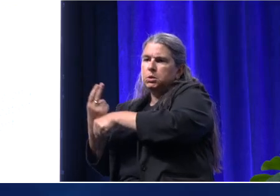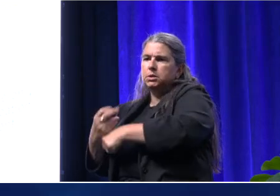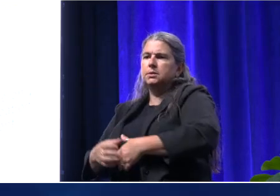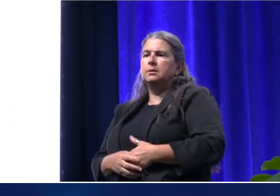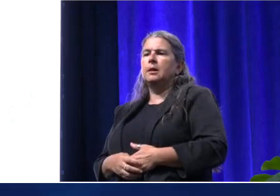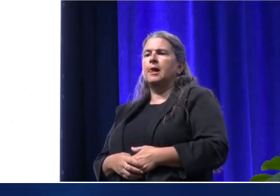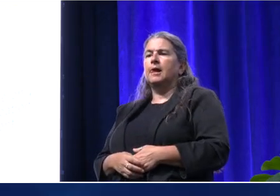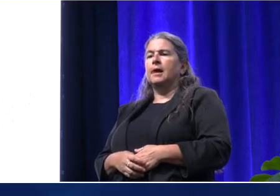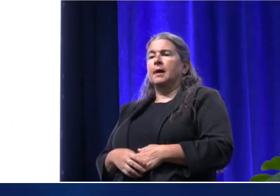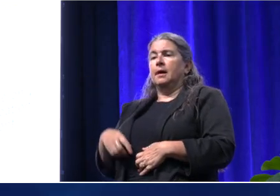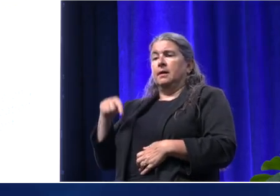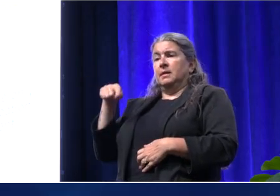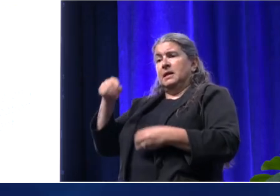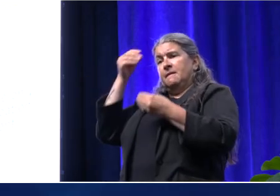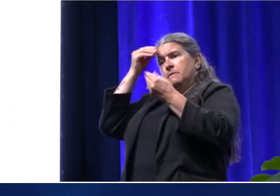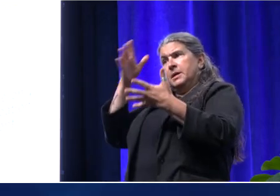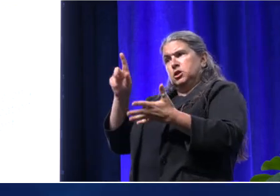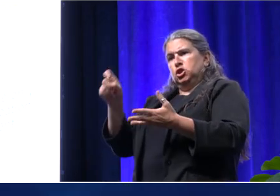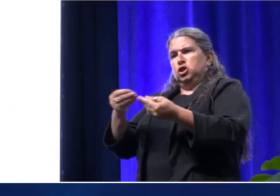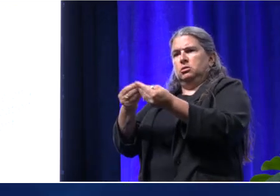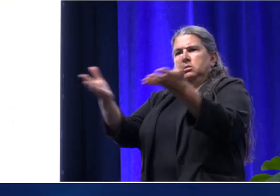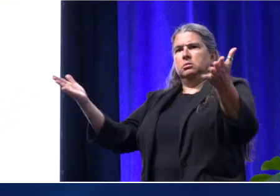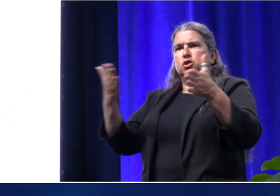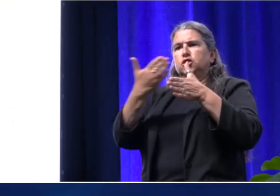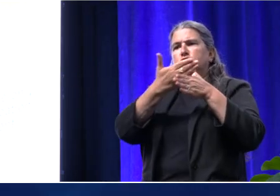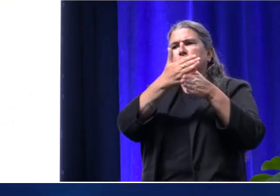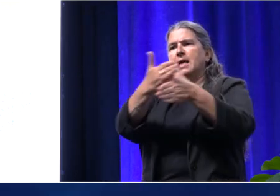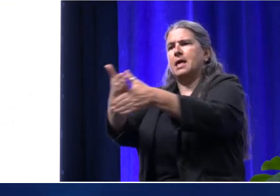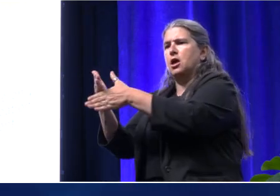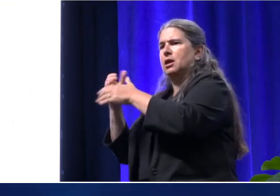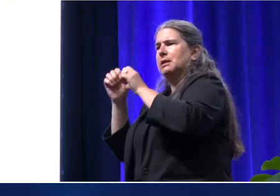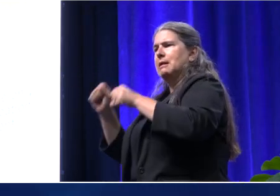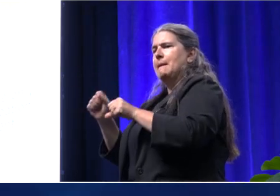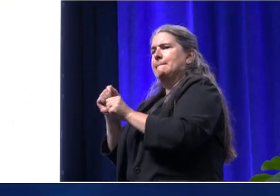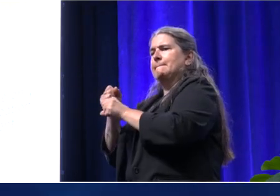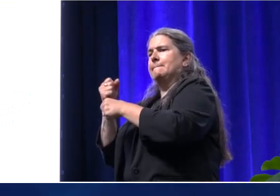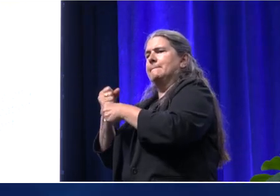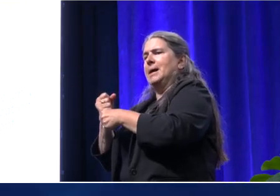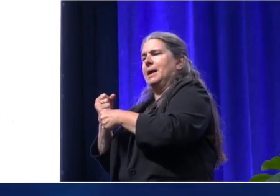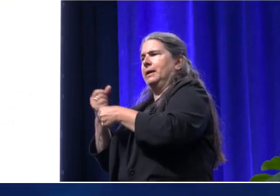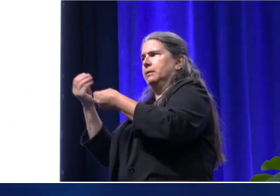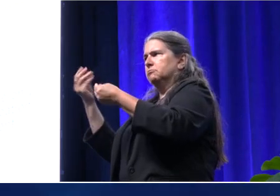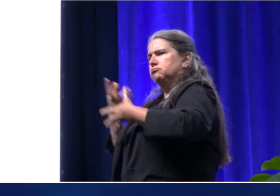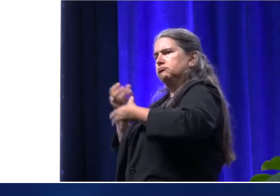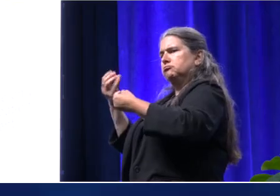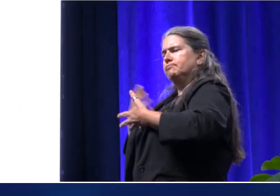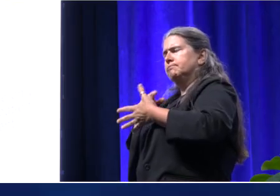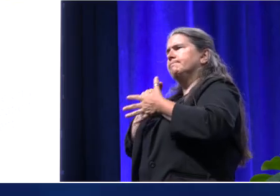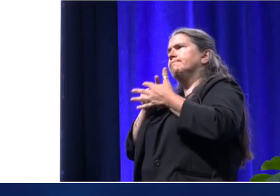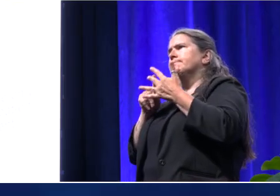who use drugs so they can make better decisions for themselves as to which type of treatment they would like to make,